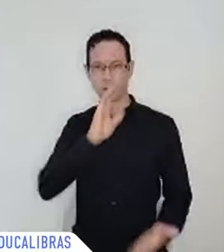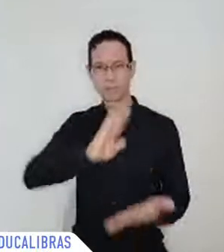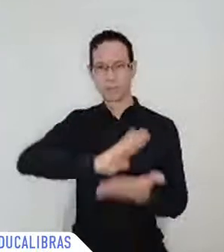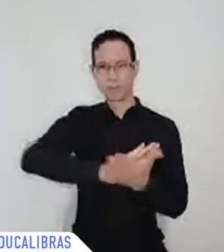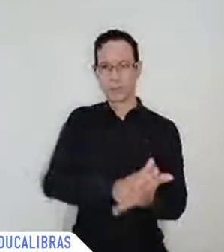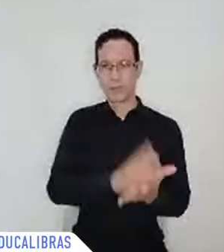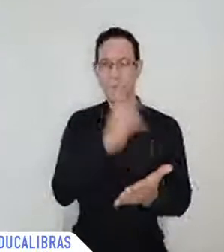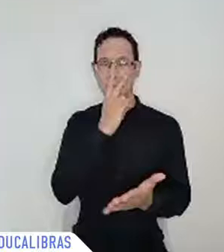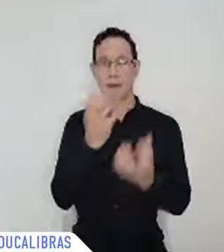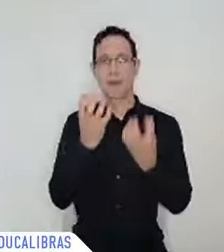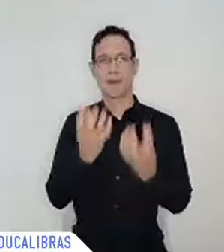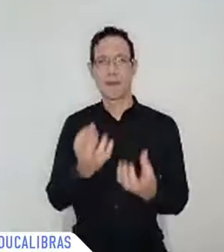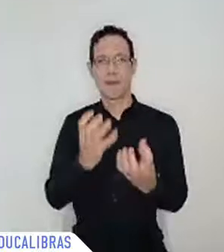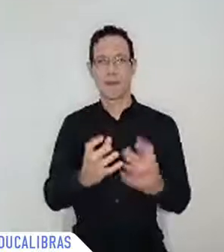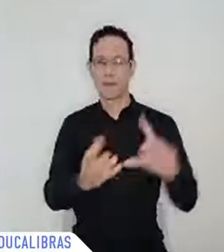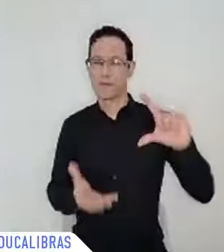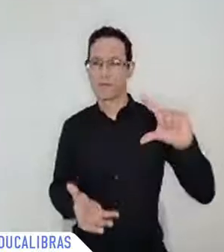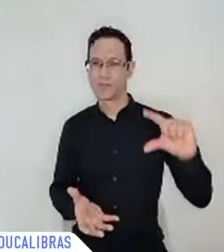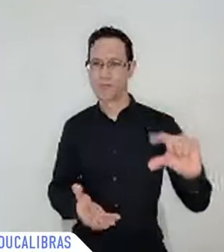we have a